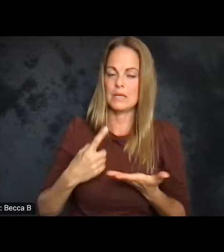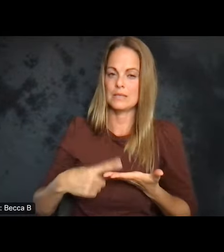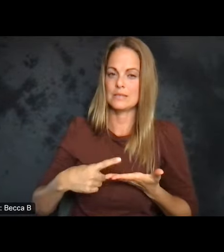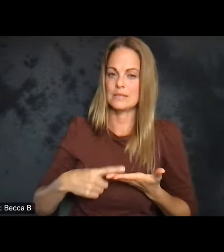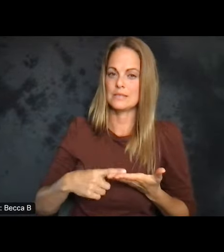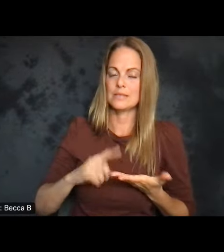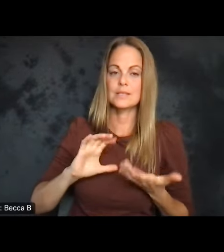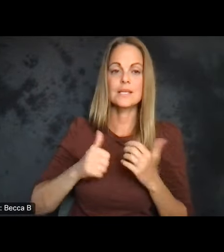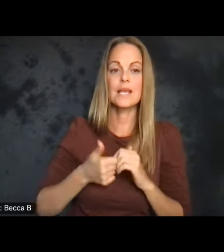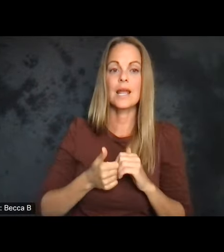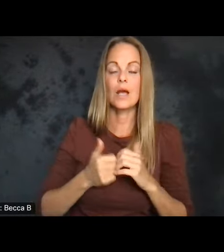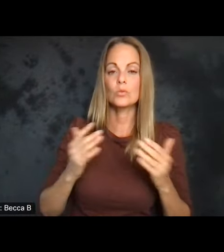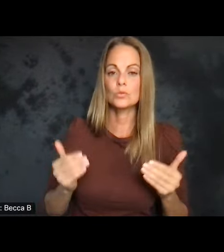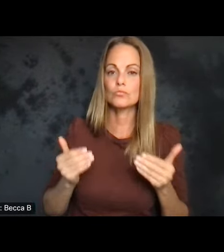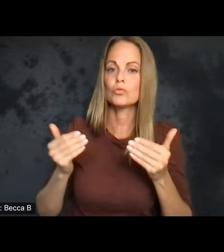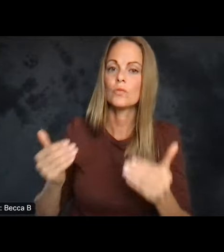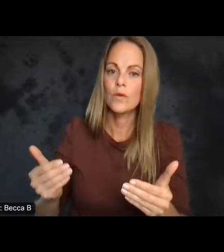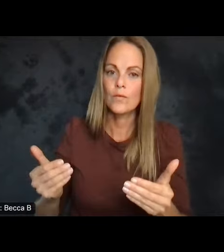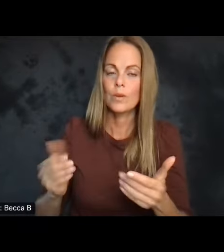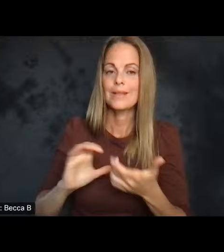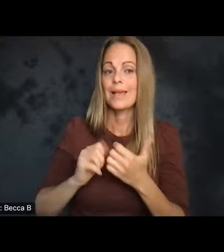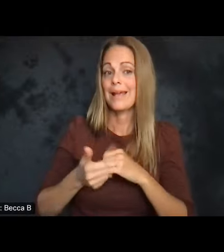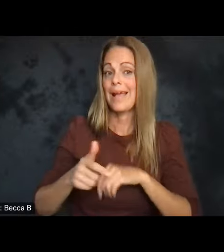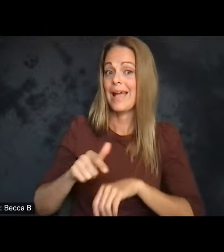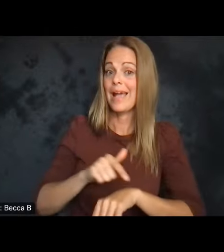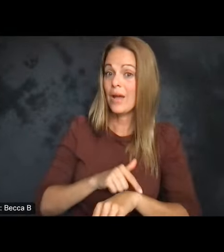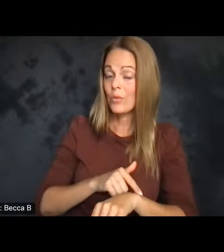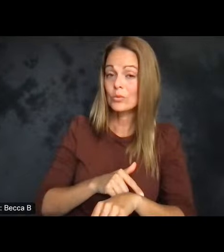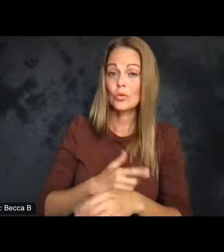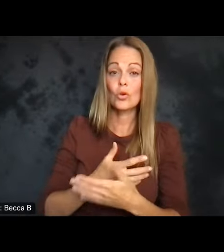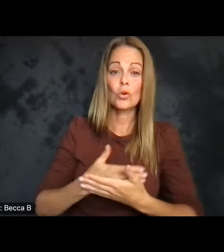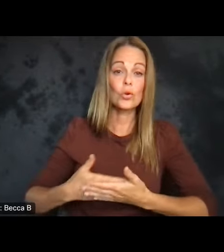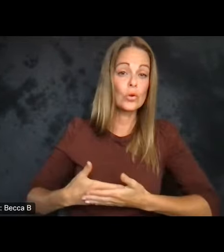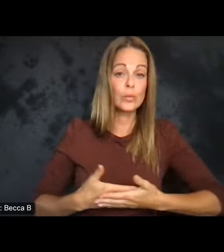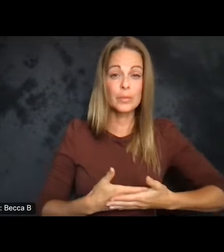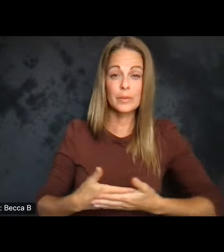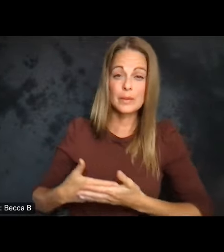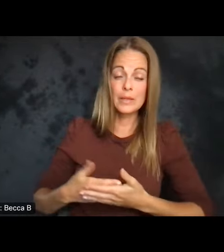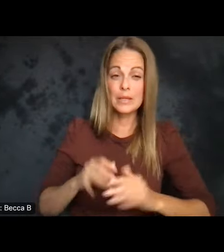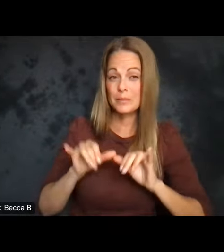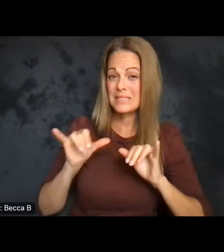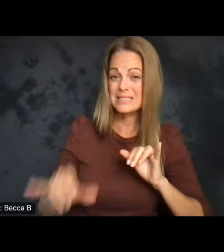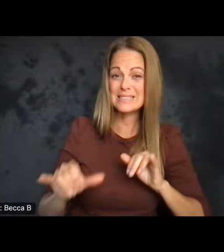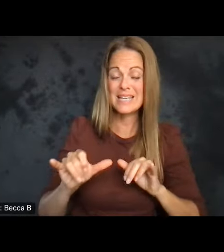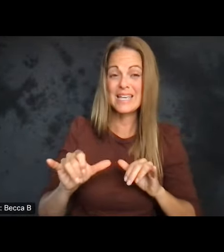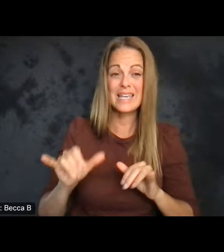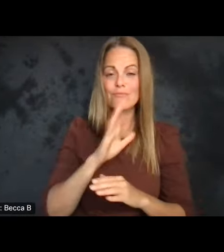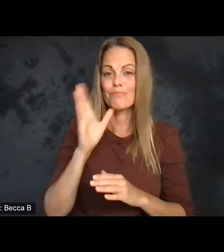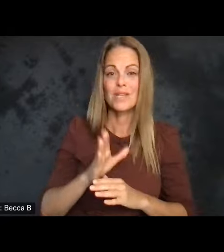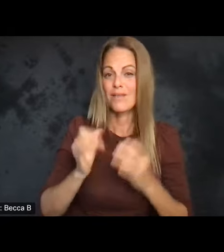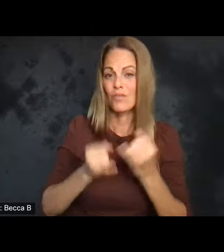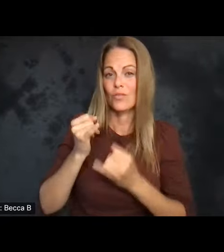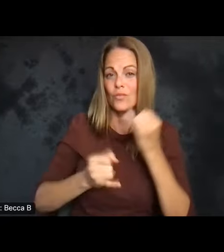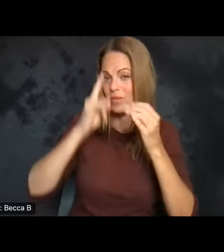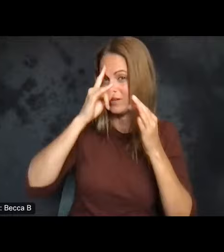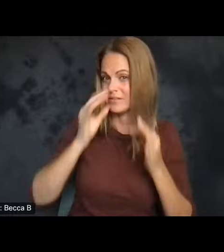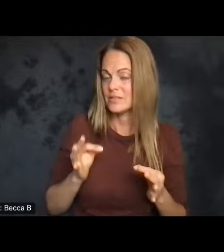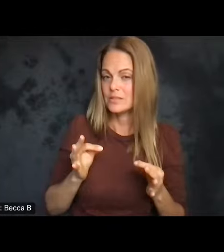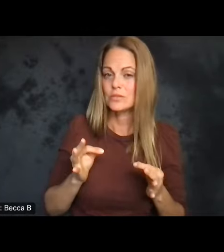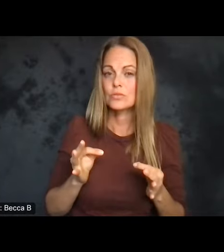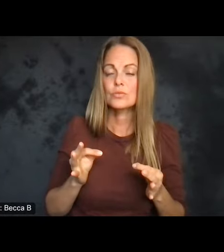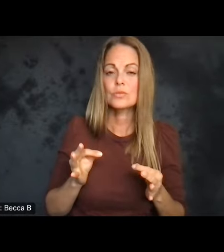forward with the actual, how long they'll keep the baby and stuff like that. I don't think they've ever had the final decision, but I do know we